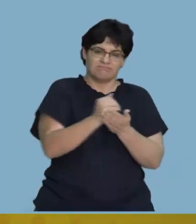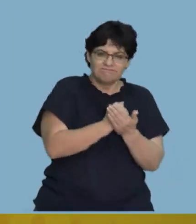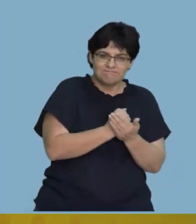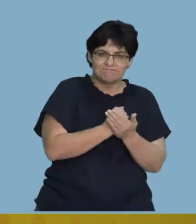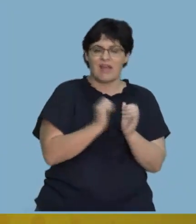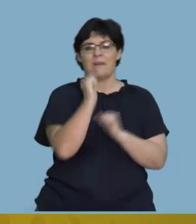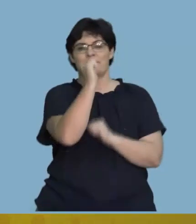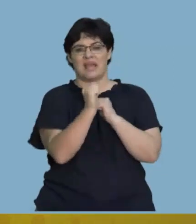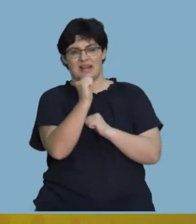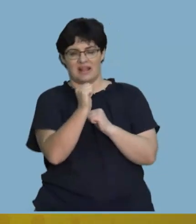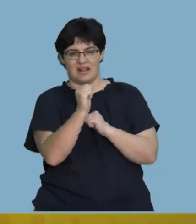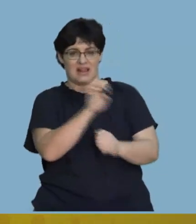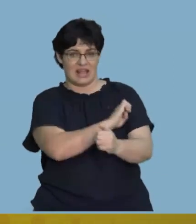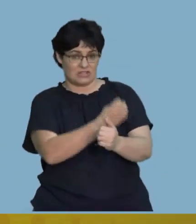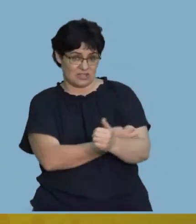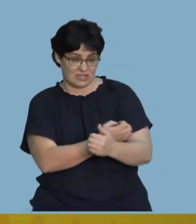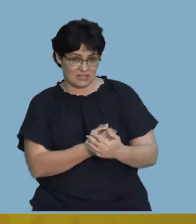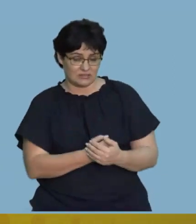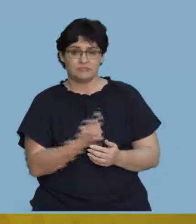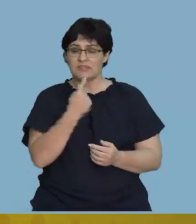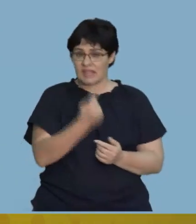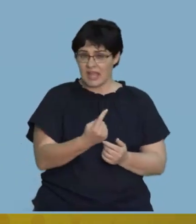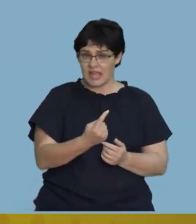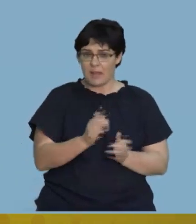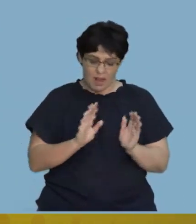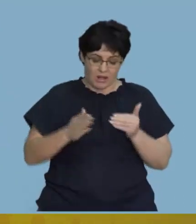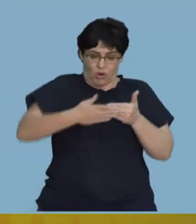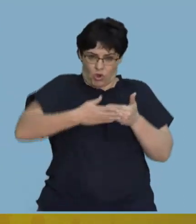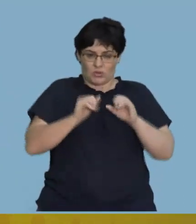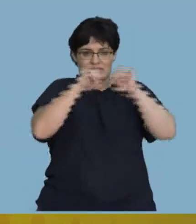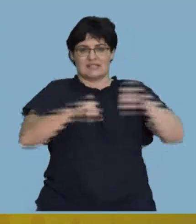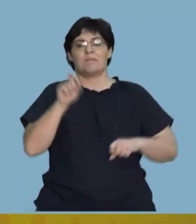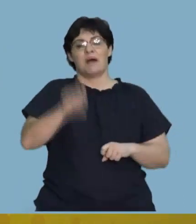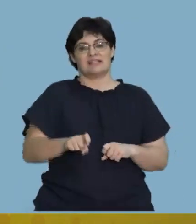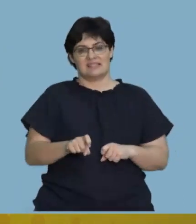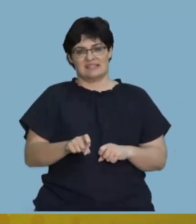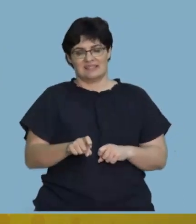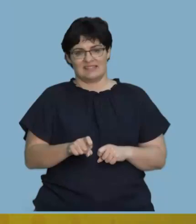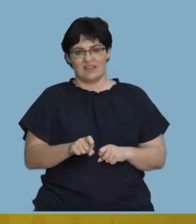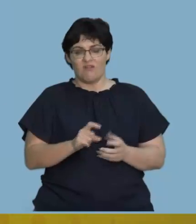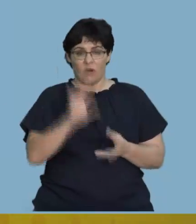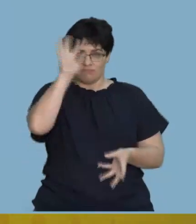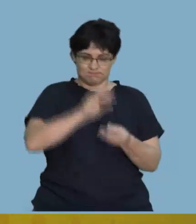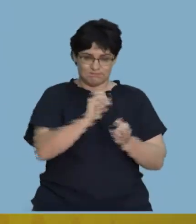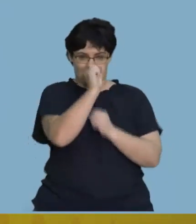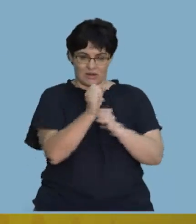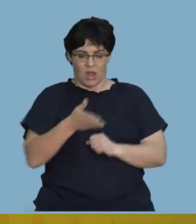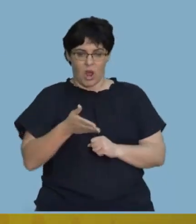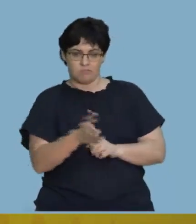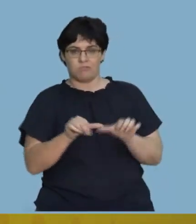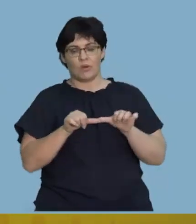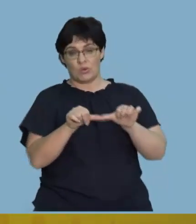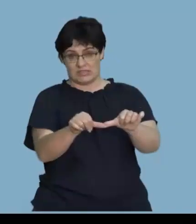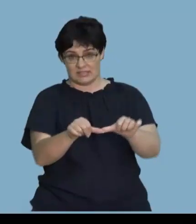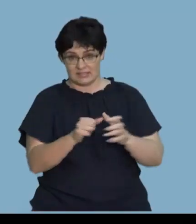mechanical energy, which says it should be a closed system for the total mechanical energy to actually remain constant. So as